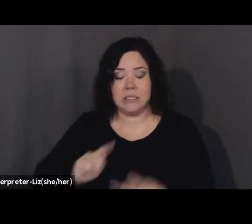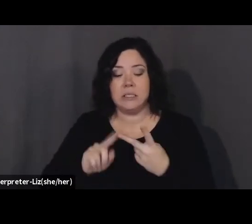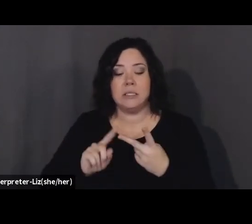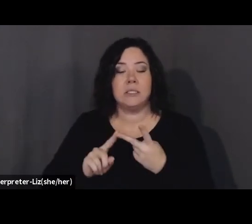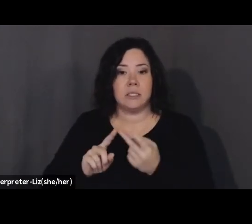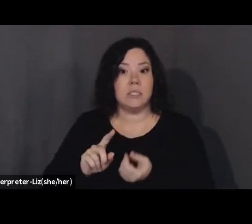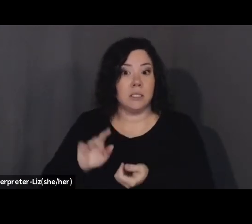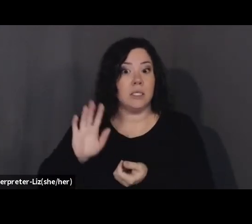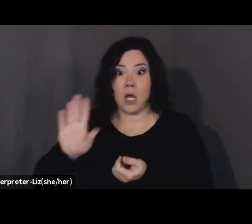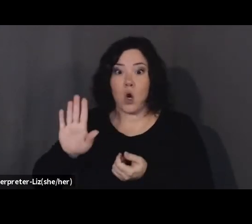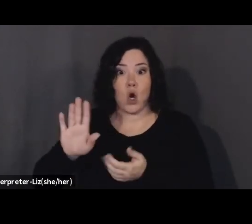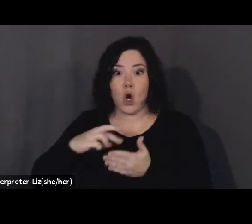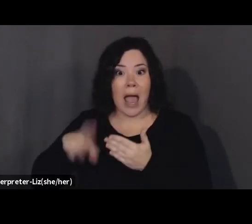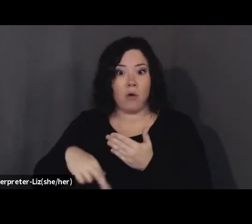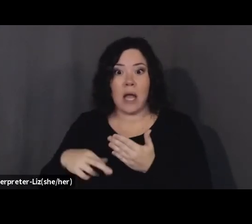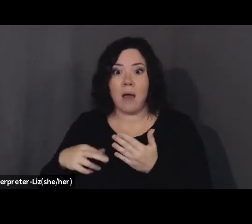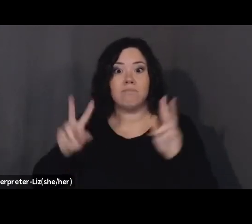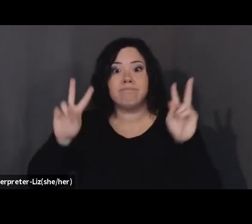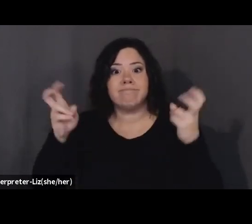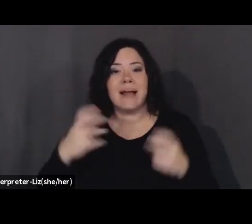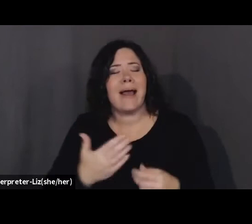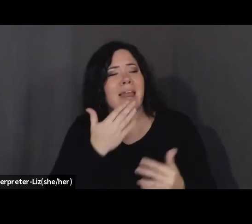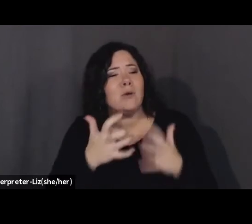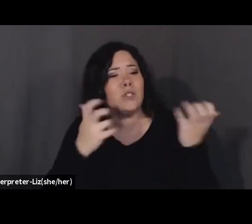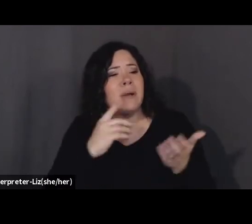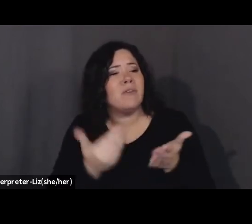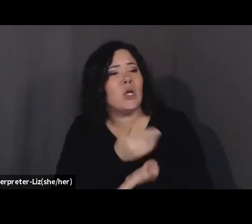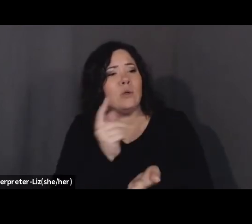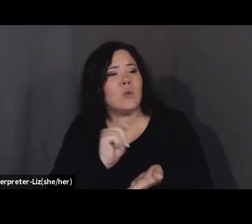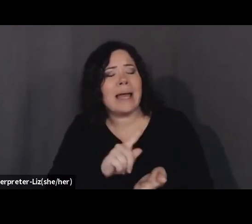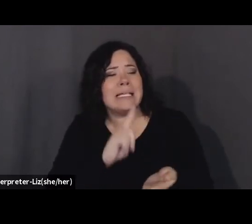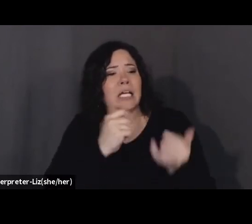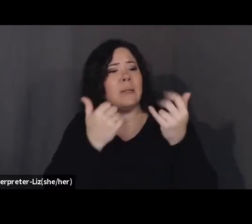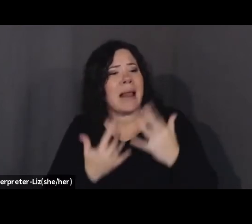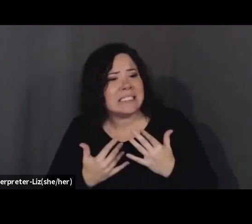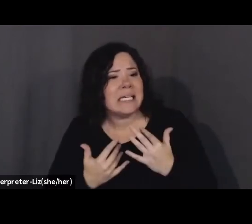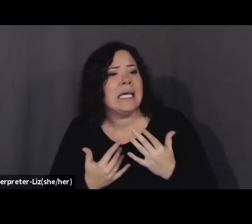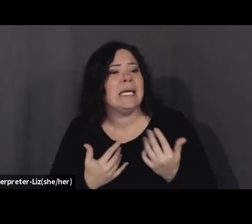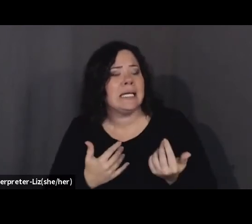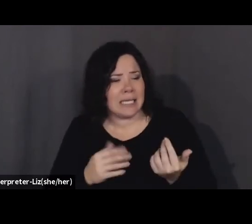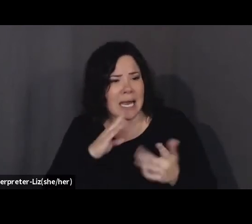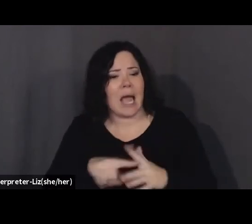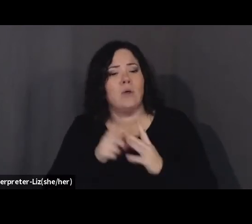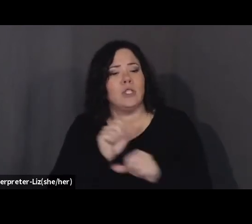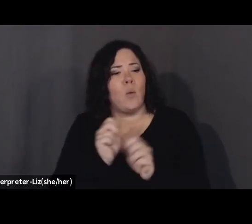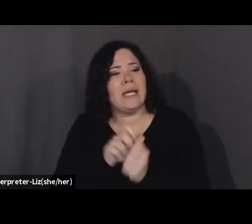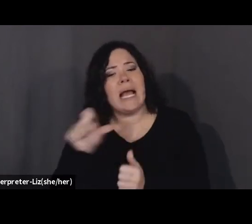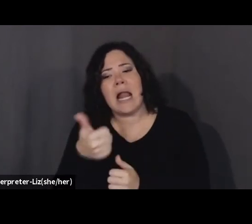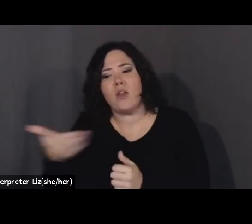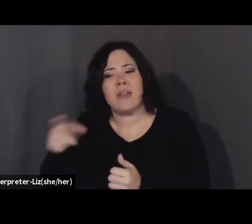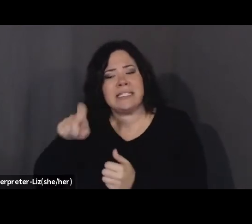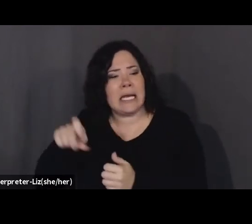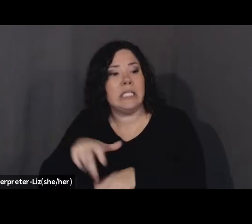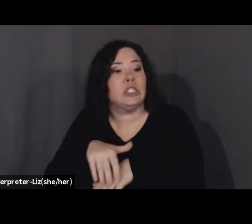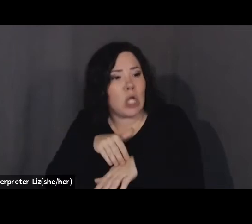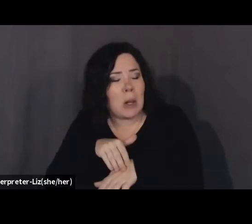her outcome quote was, "Thank you so much for the new toilet, such a blessing. I will start working on other things I need